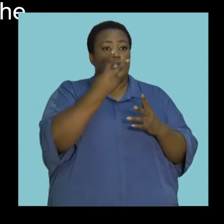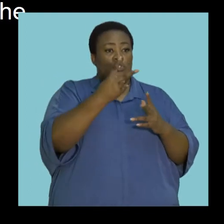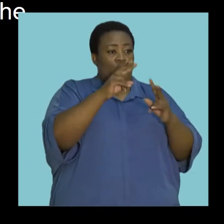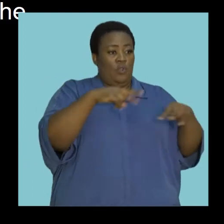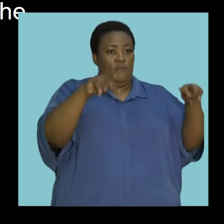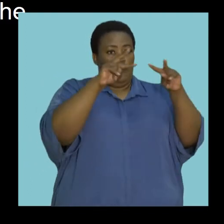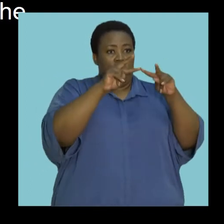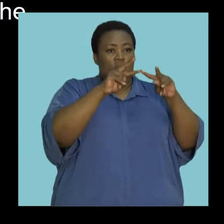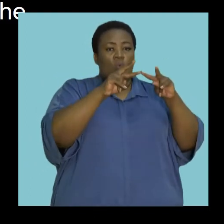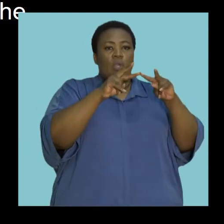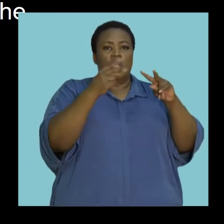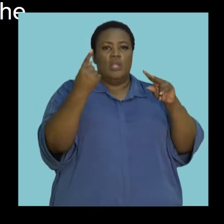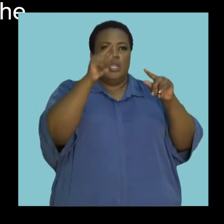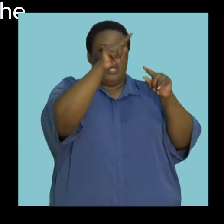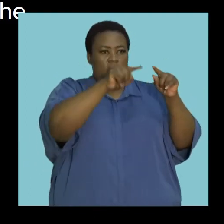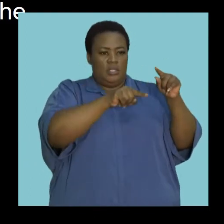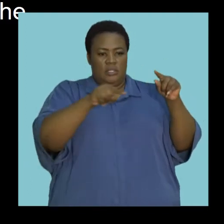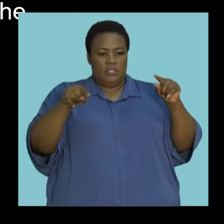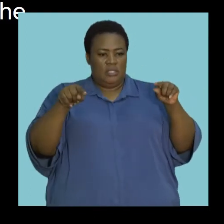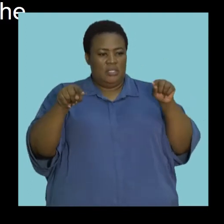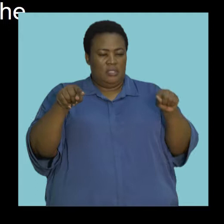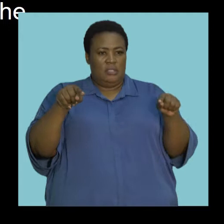each result intersect or